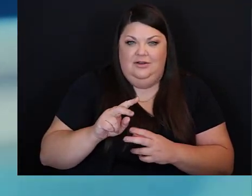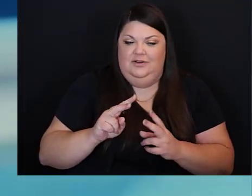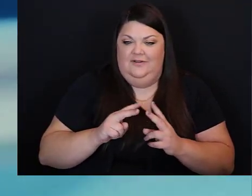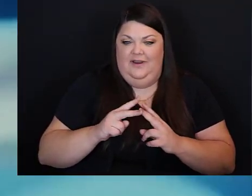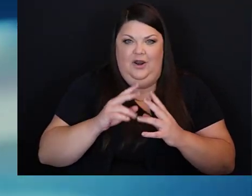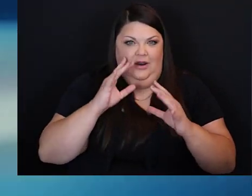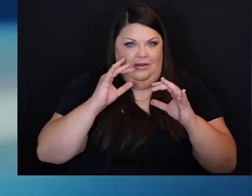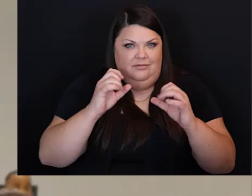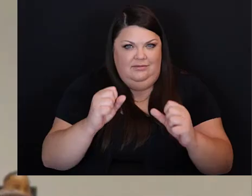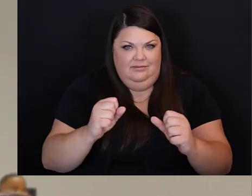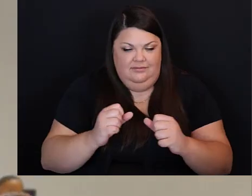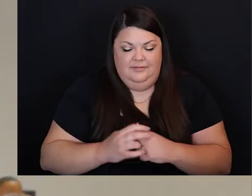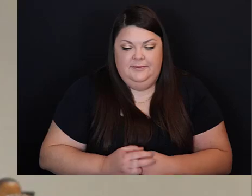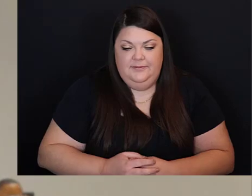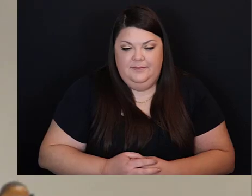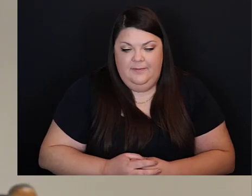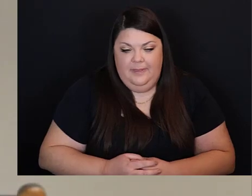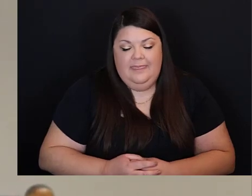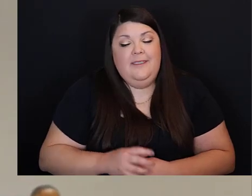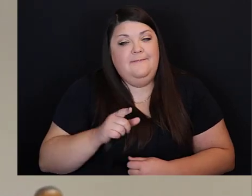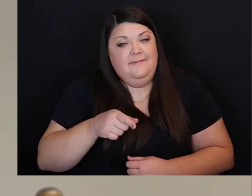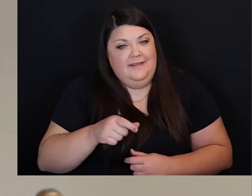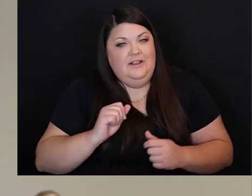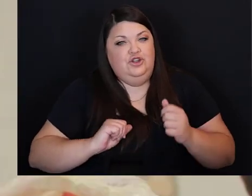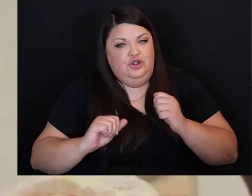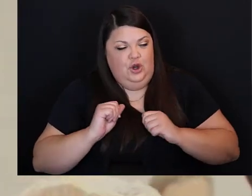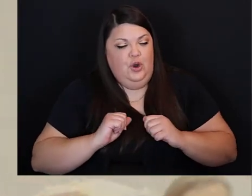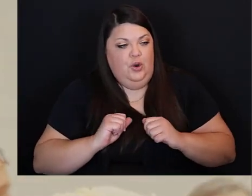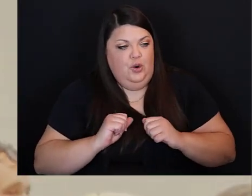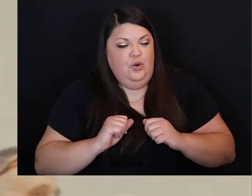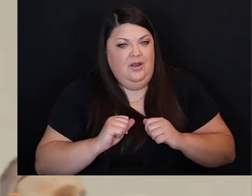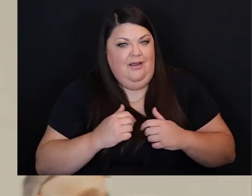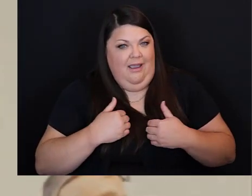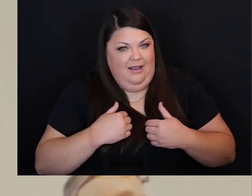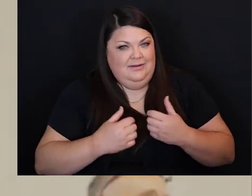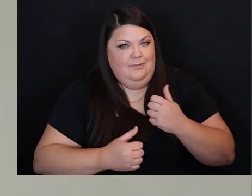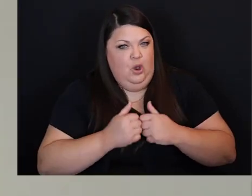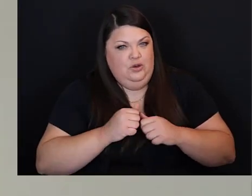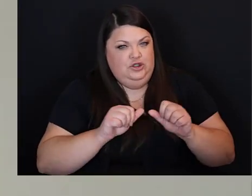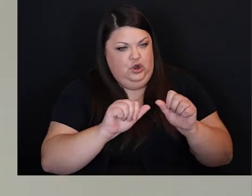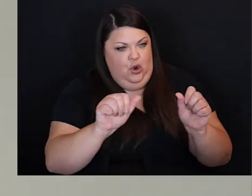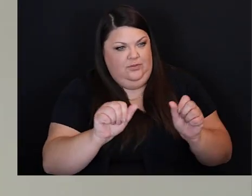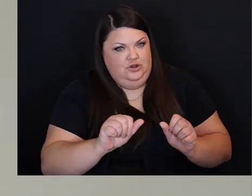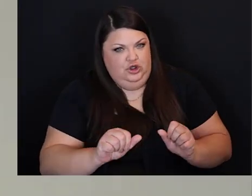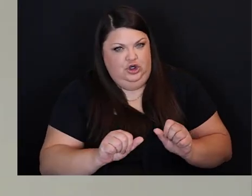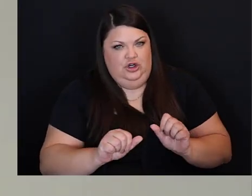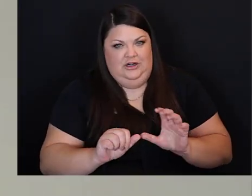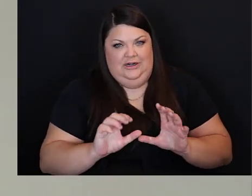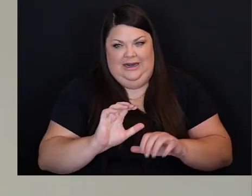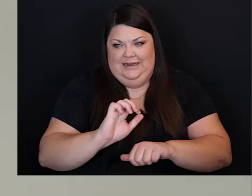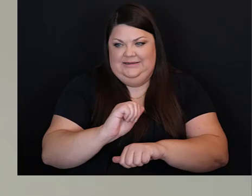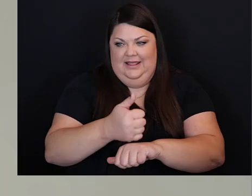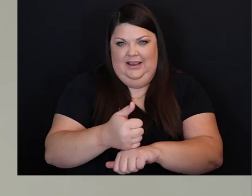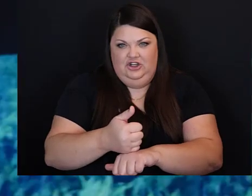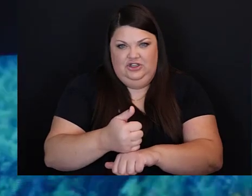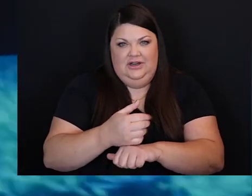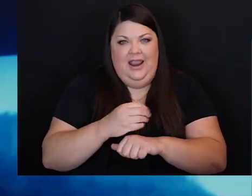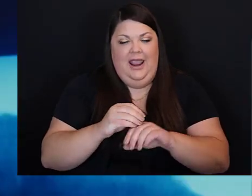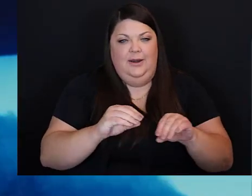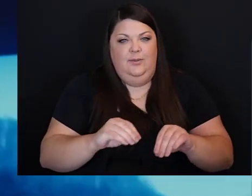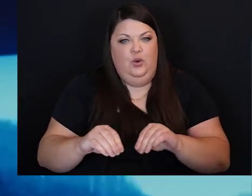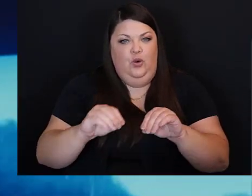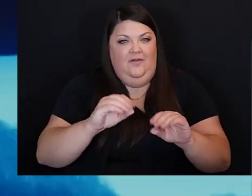appealing. The show consists mostly of sculpture, installation, and